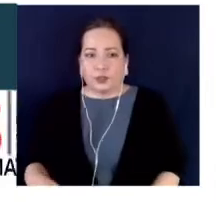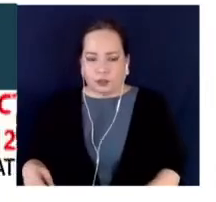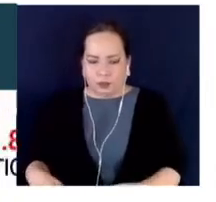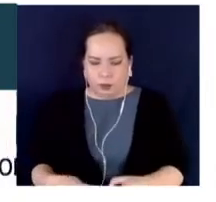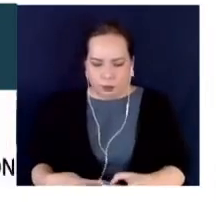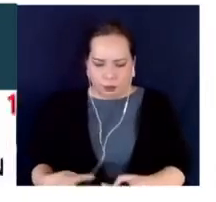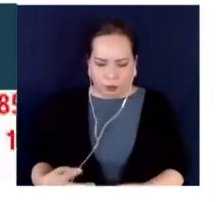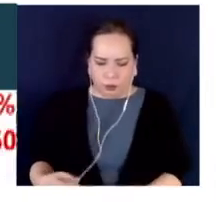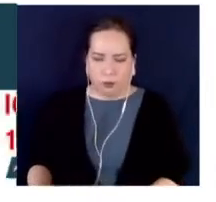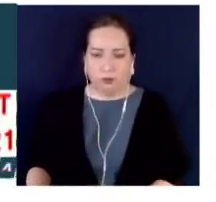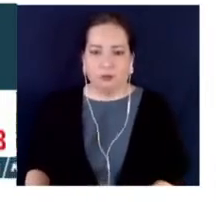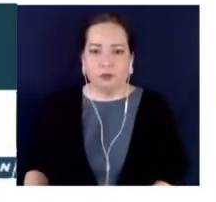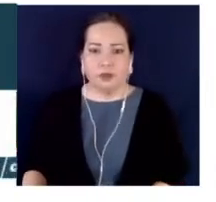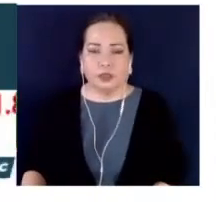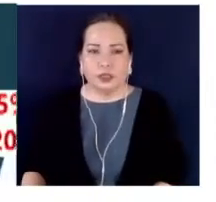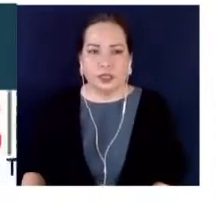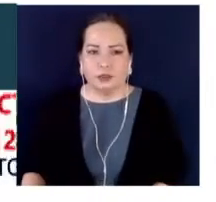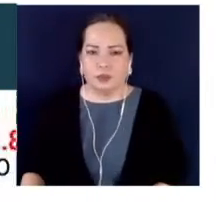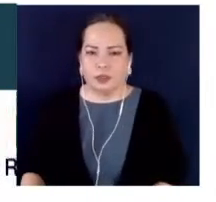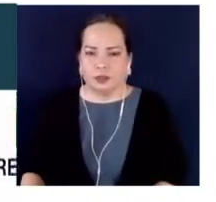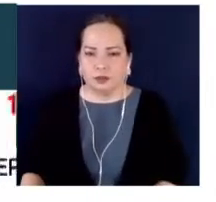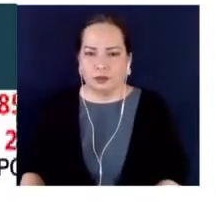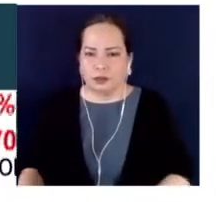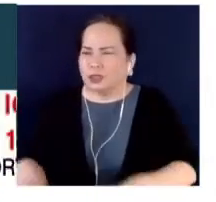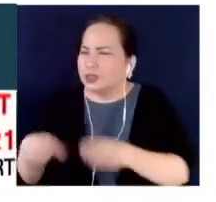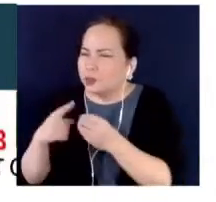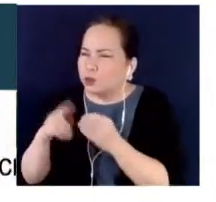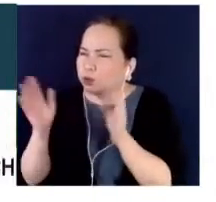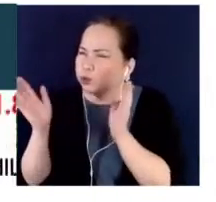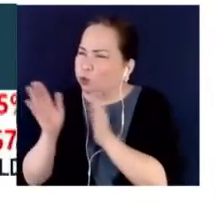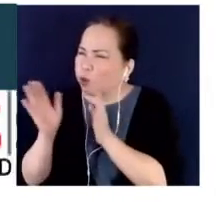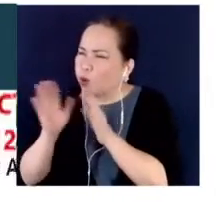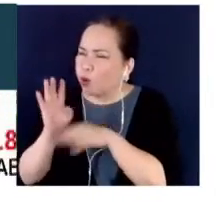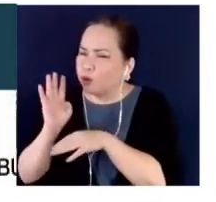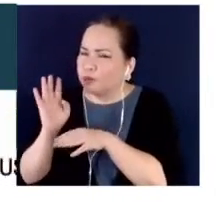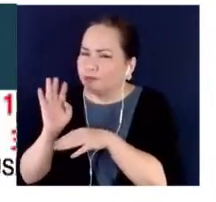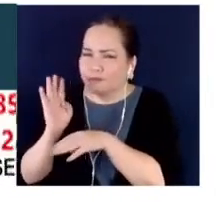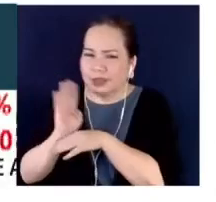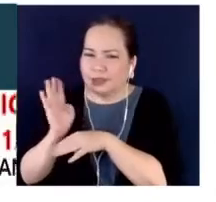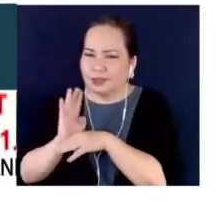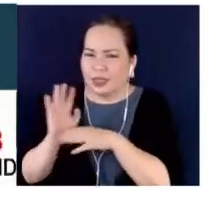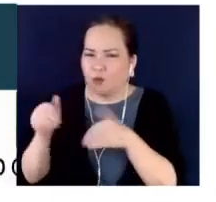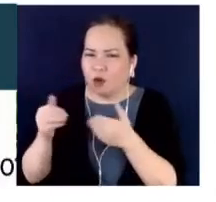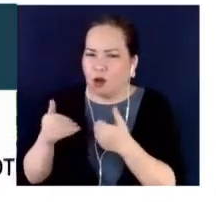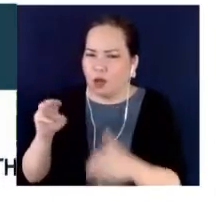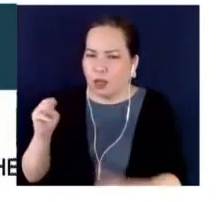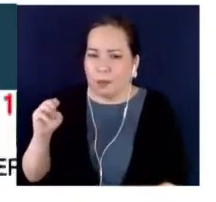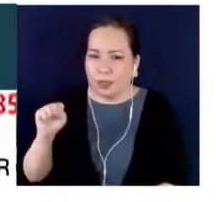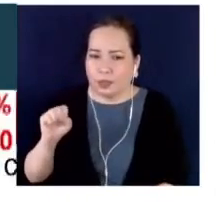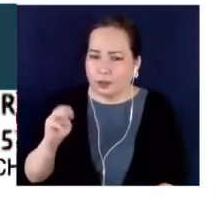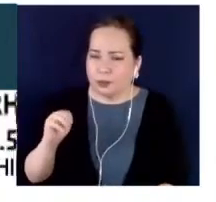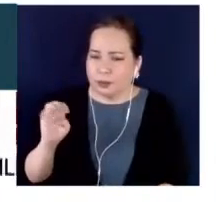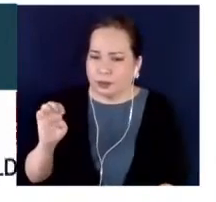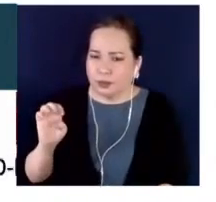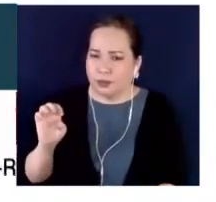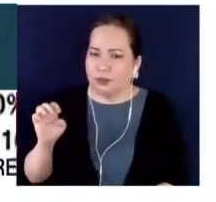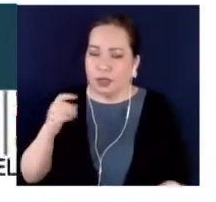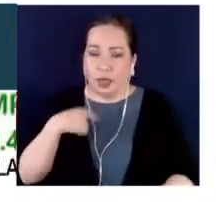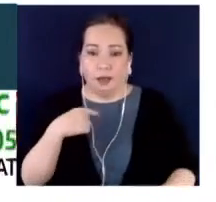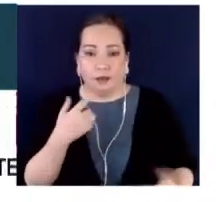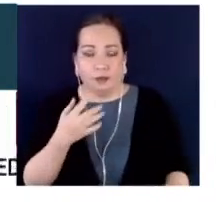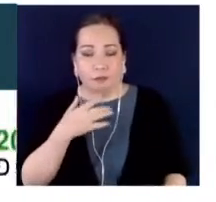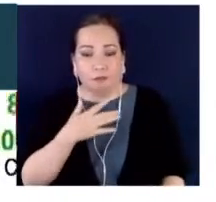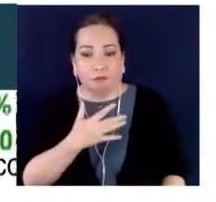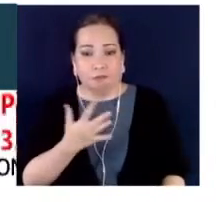No? But what about MSMEs? What about MSMEs? Okay, so our 50% donation to the government, we have